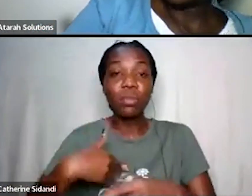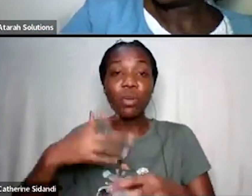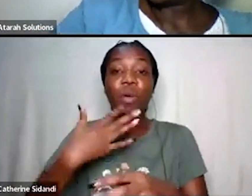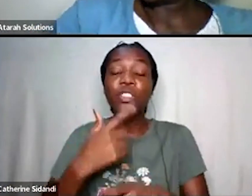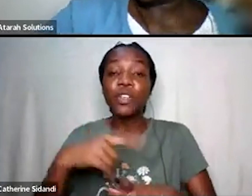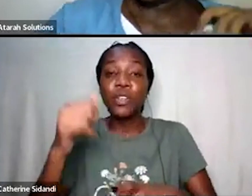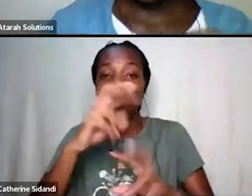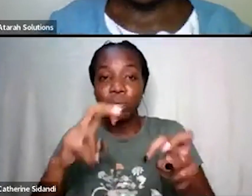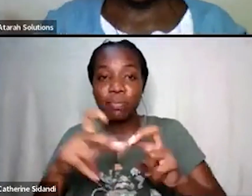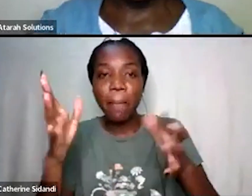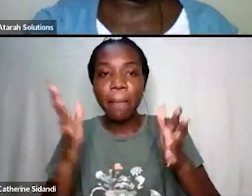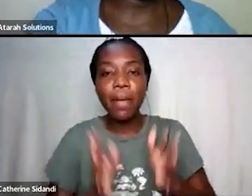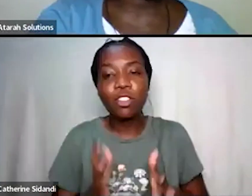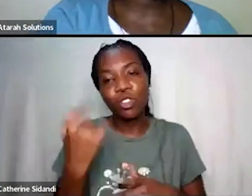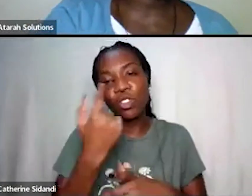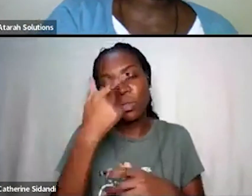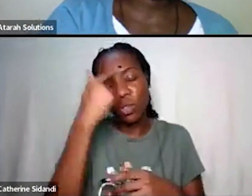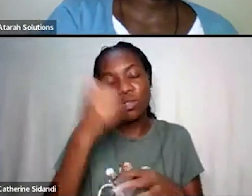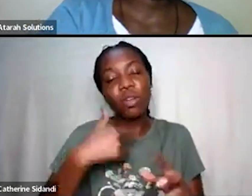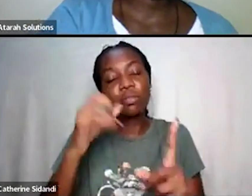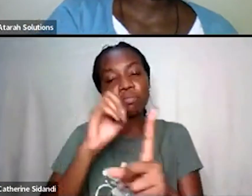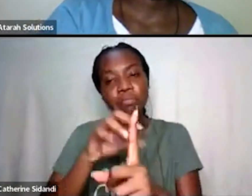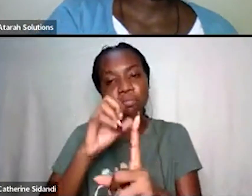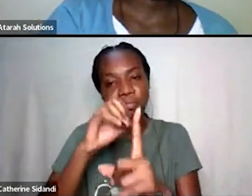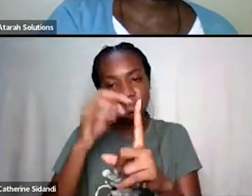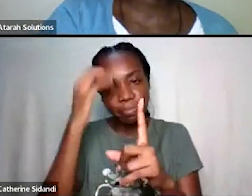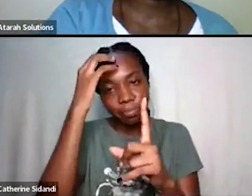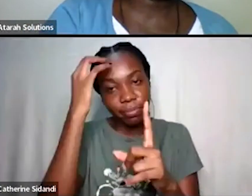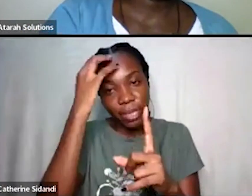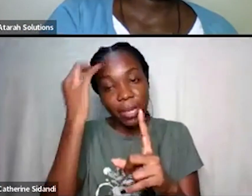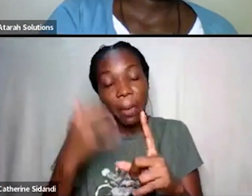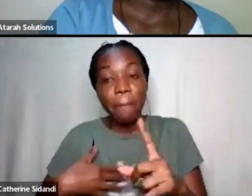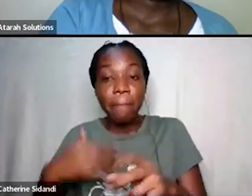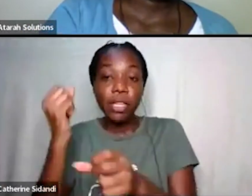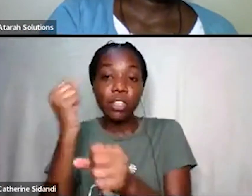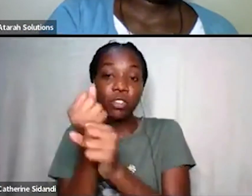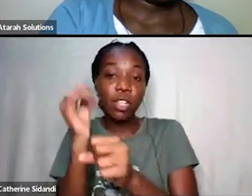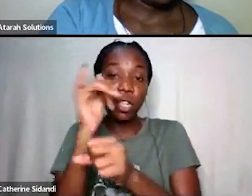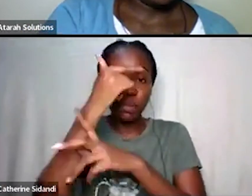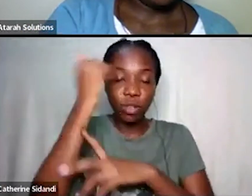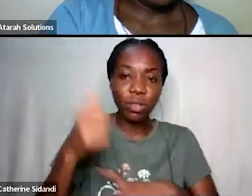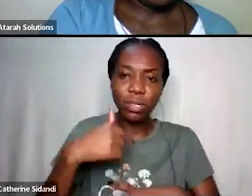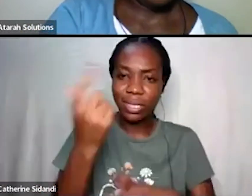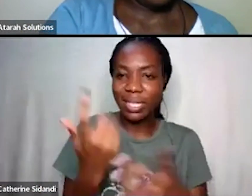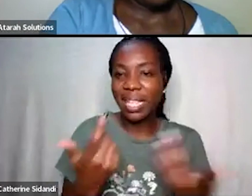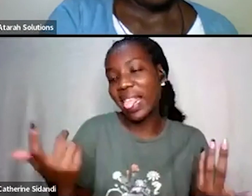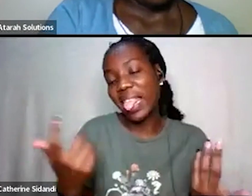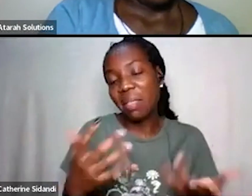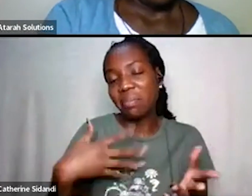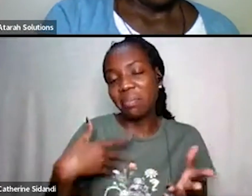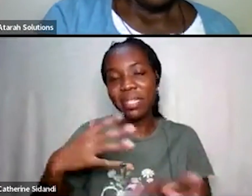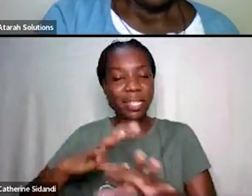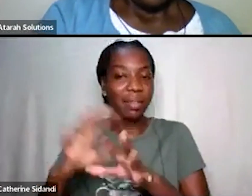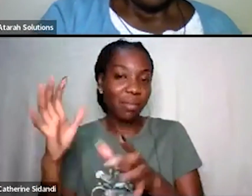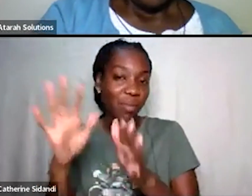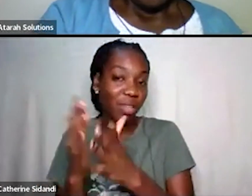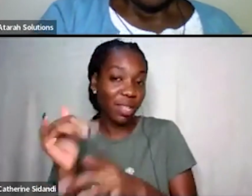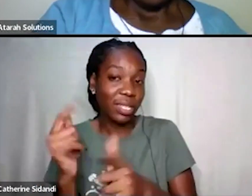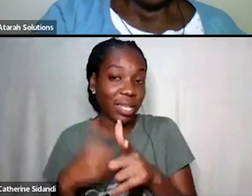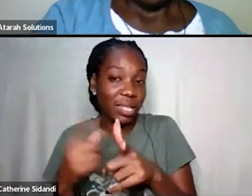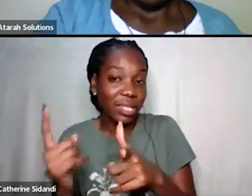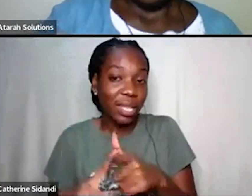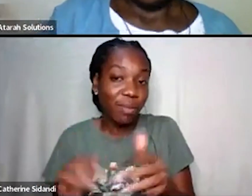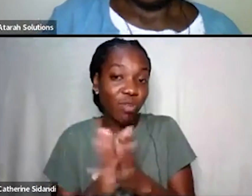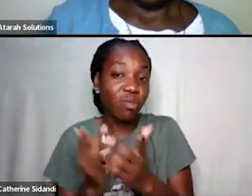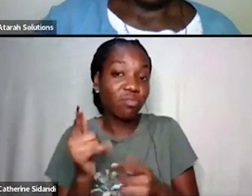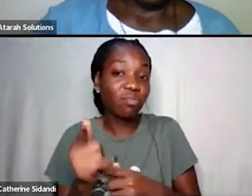be mentored. And as I did that, he told me, because I actually went with this book, and the other book, this is what he liked